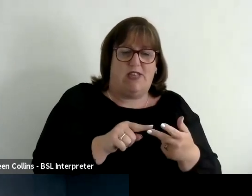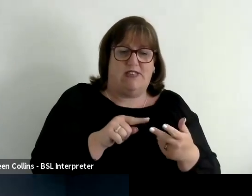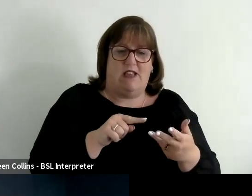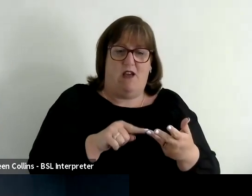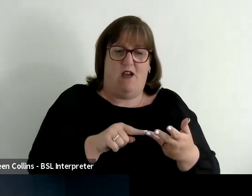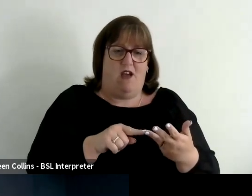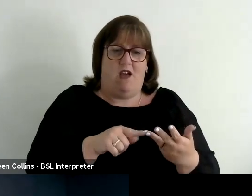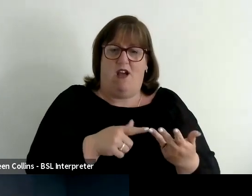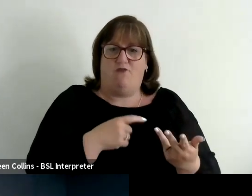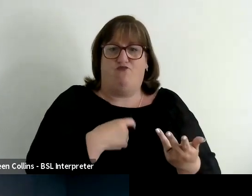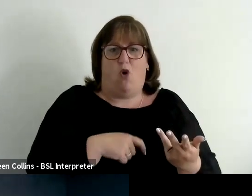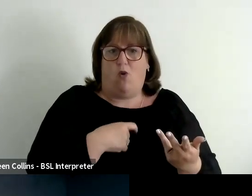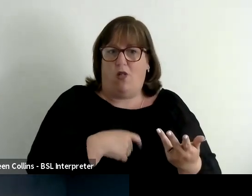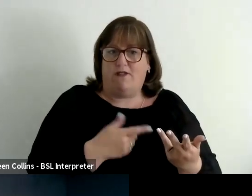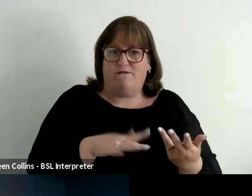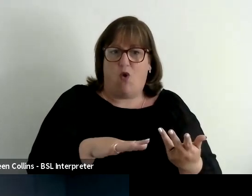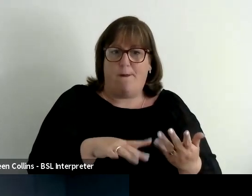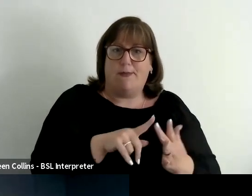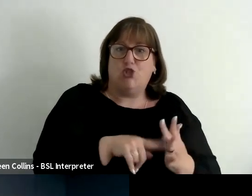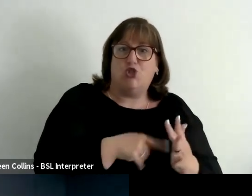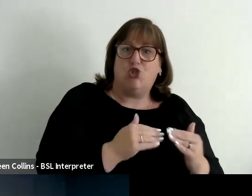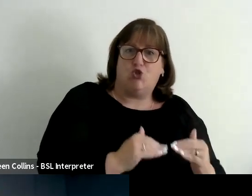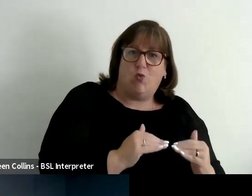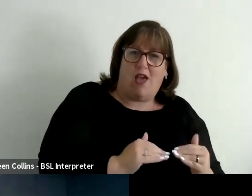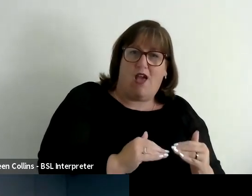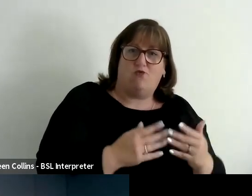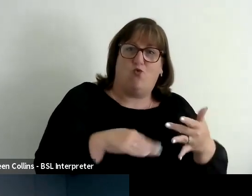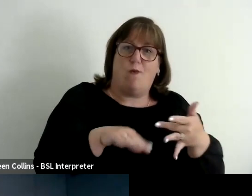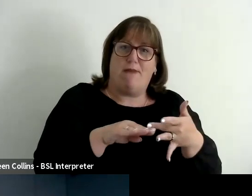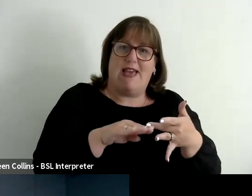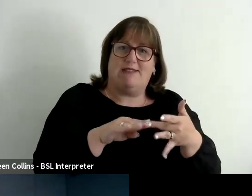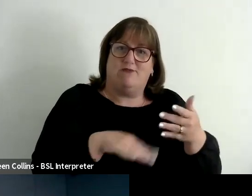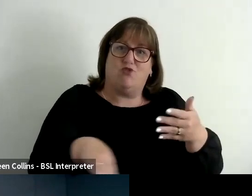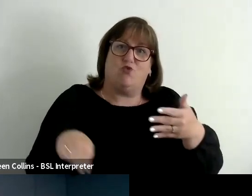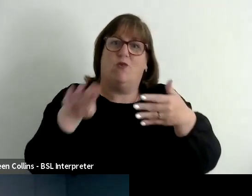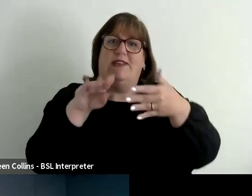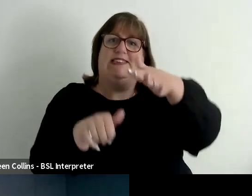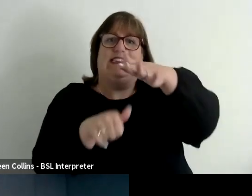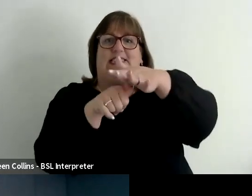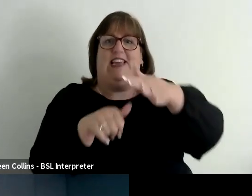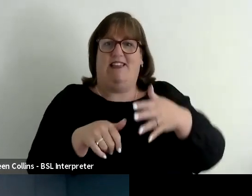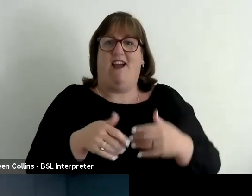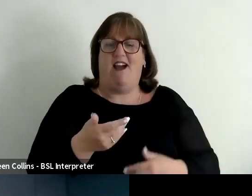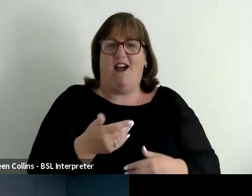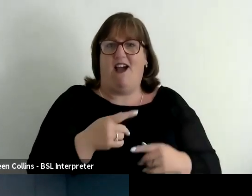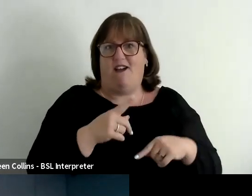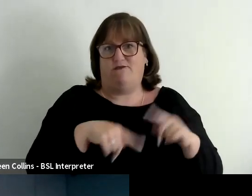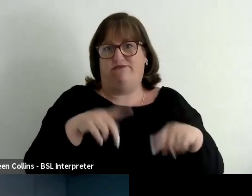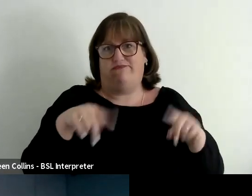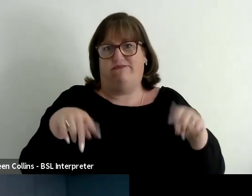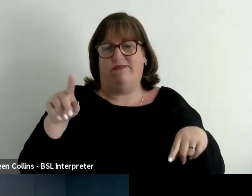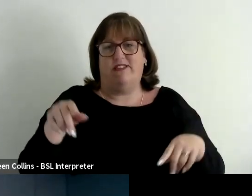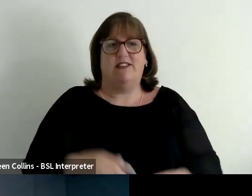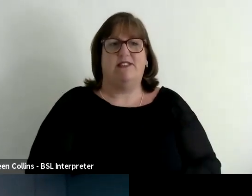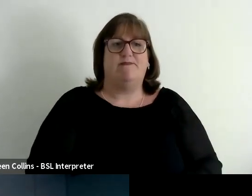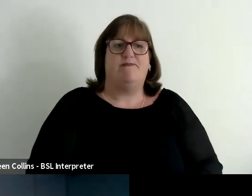are junior level to mid-level to senior level. So pretty much any skills you've got, there will be a job at Channel 4 that you